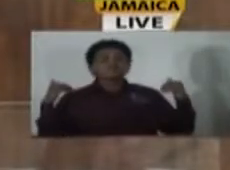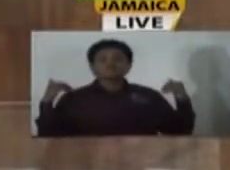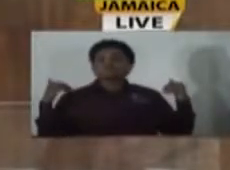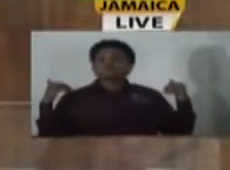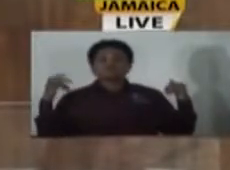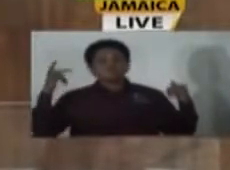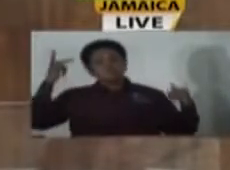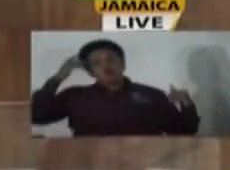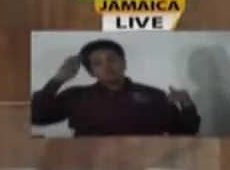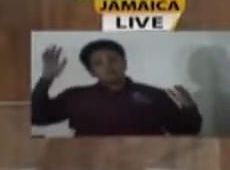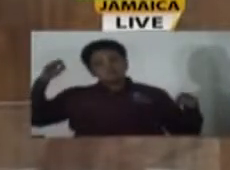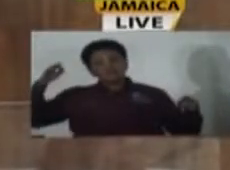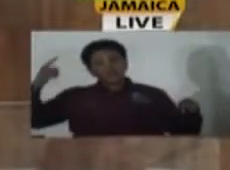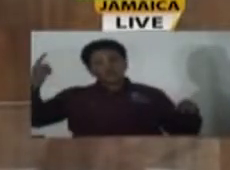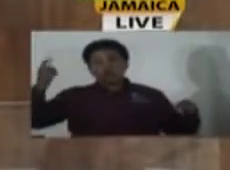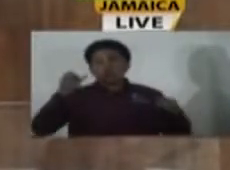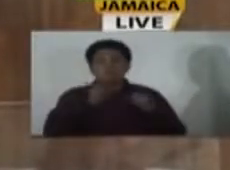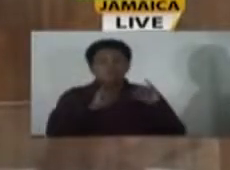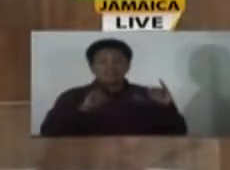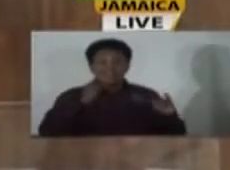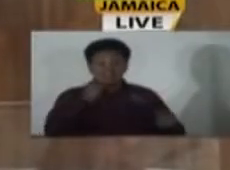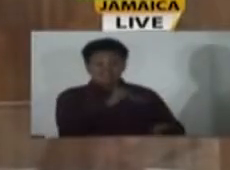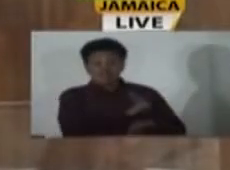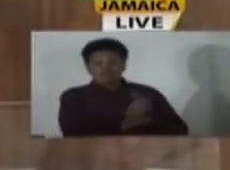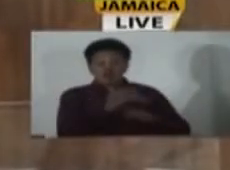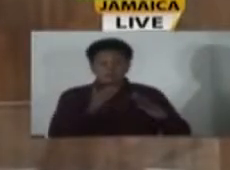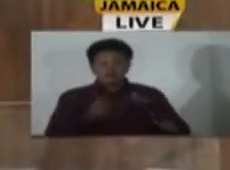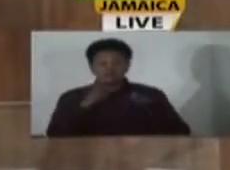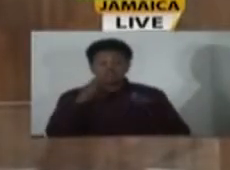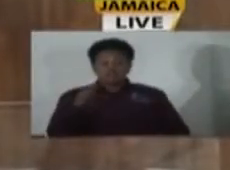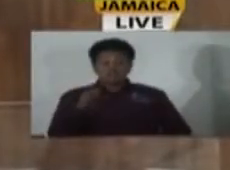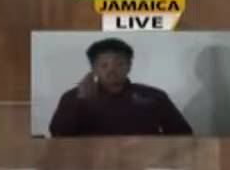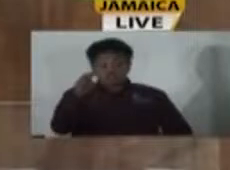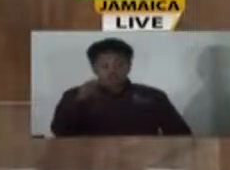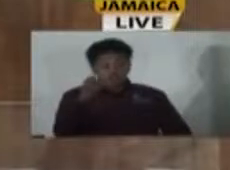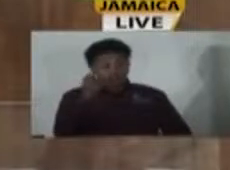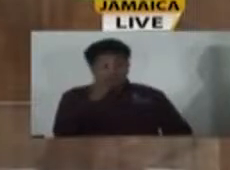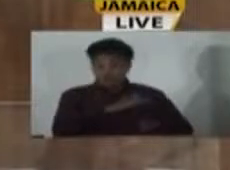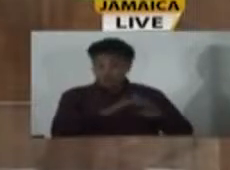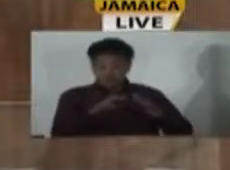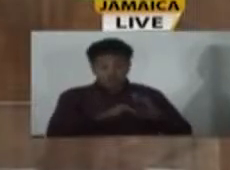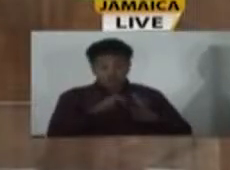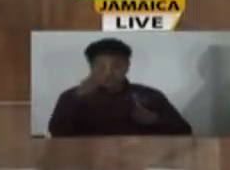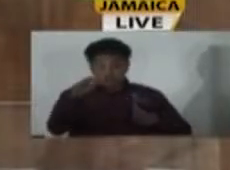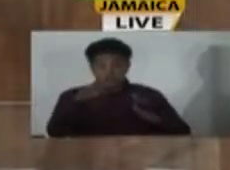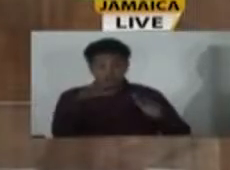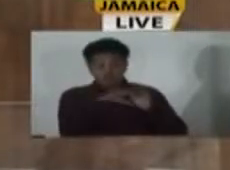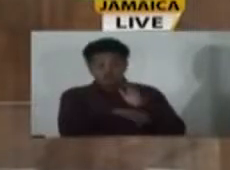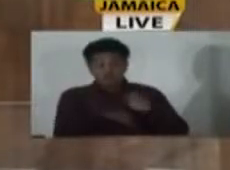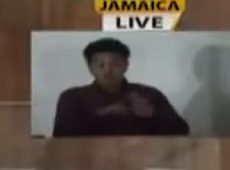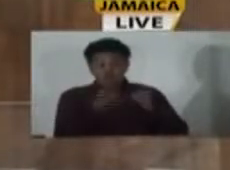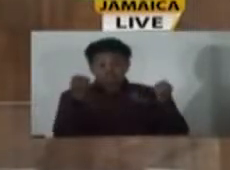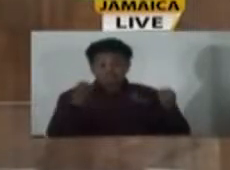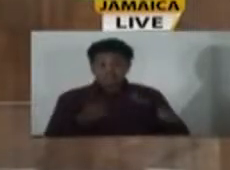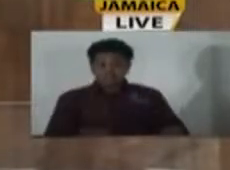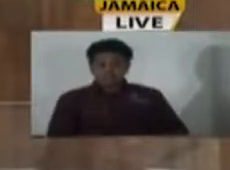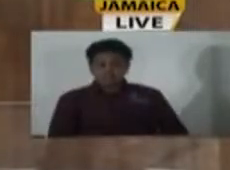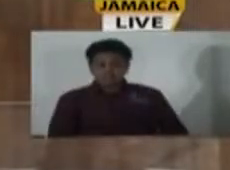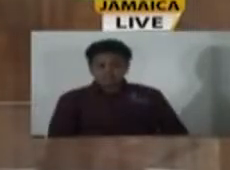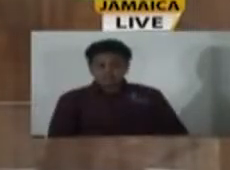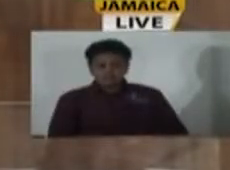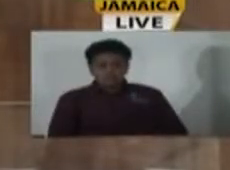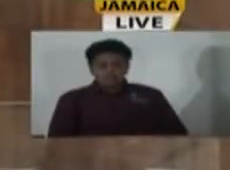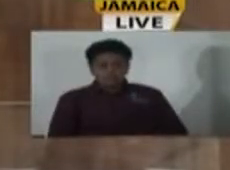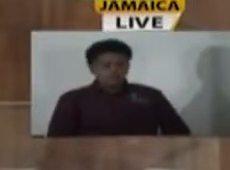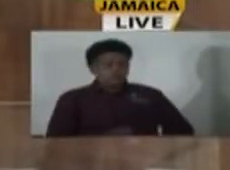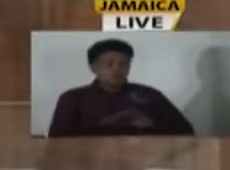And going forward, if an authorized person tells you jump and you don't jump, it's a criminal offense. He doesn't have